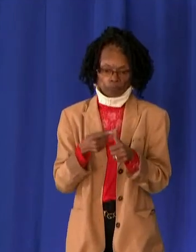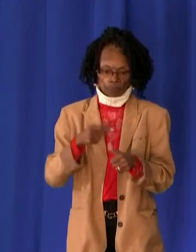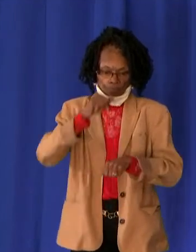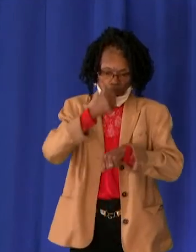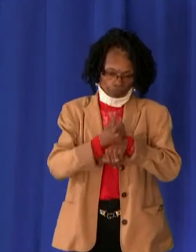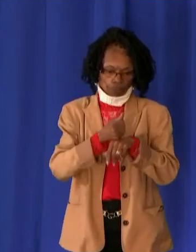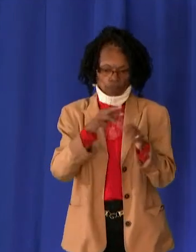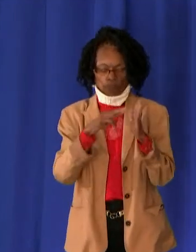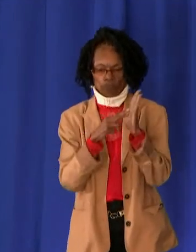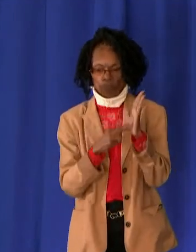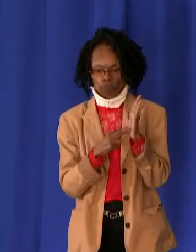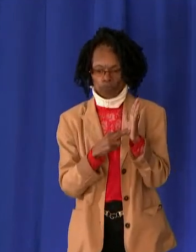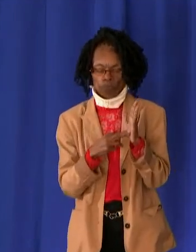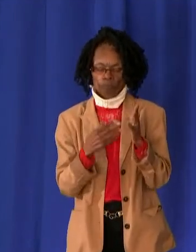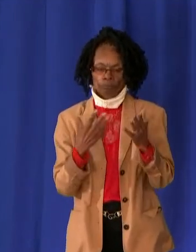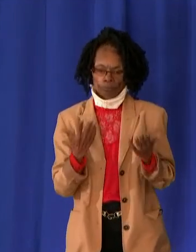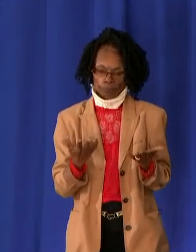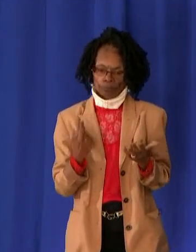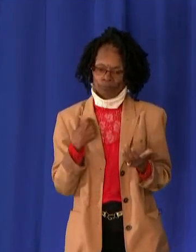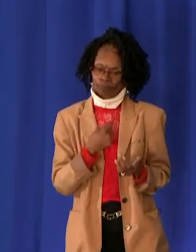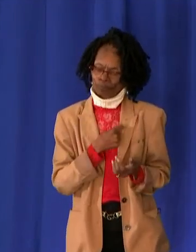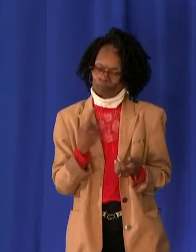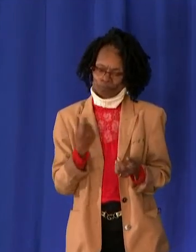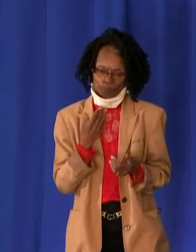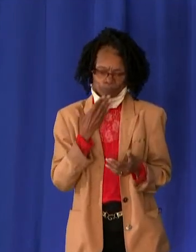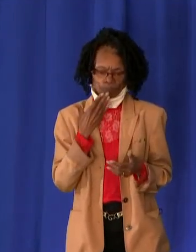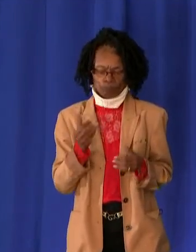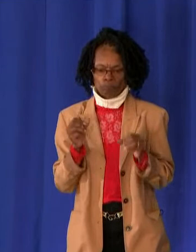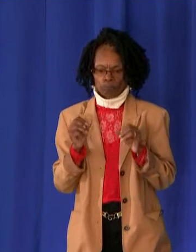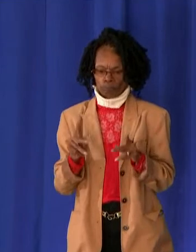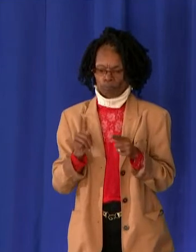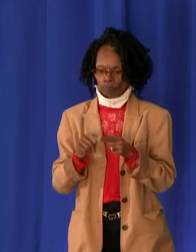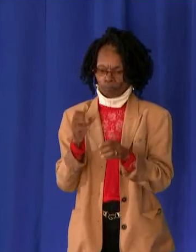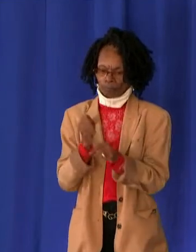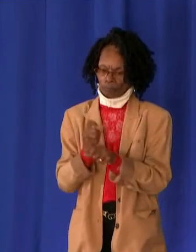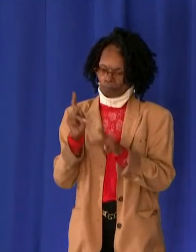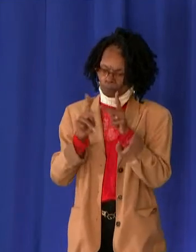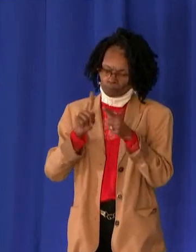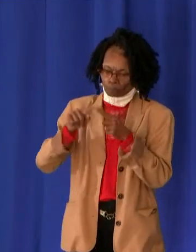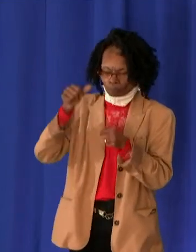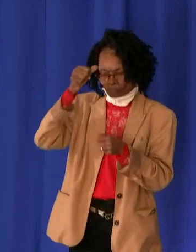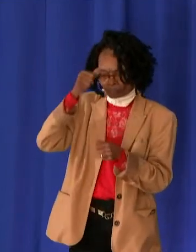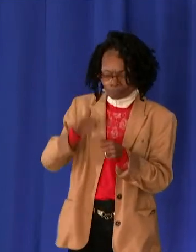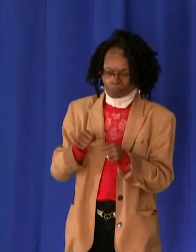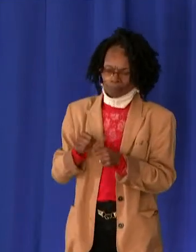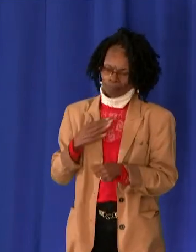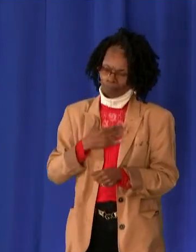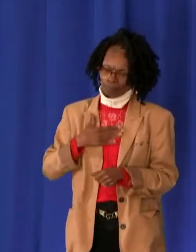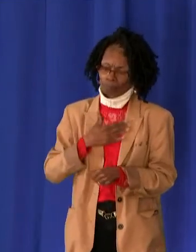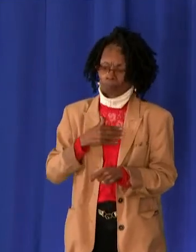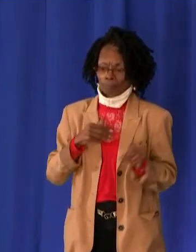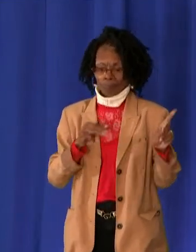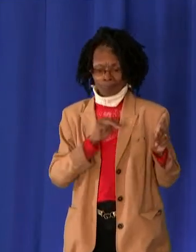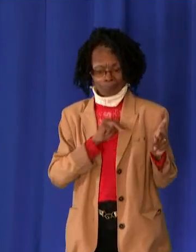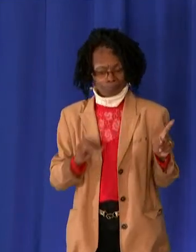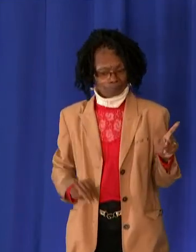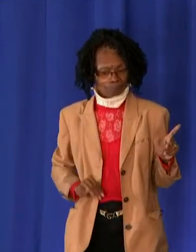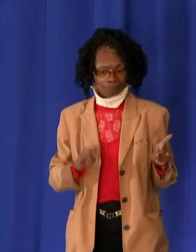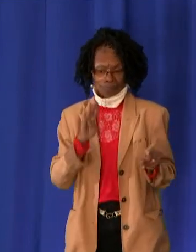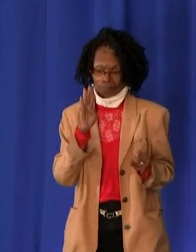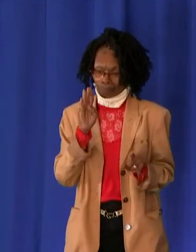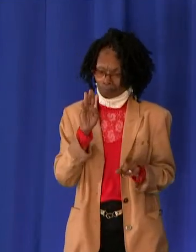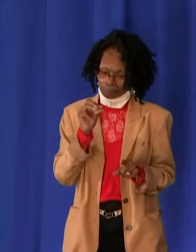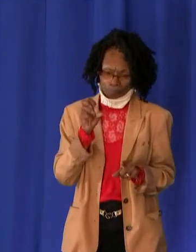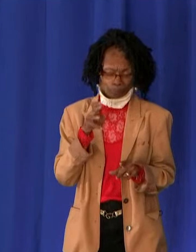plan. So it's always a good opportunity, again, for us to get people to remember that, as the mayor said, vaccines are